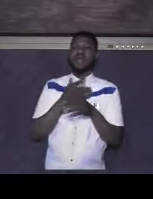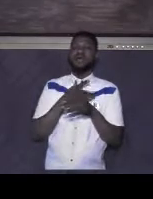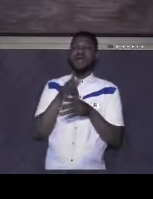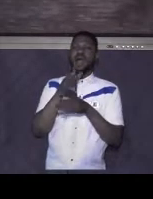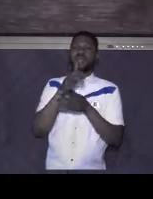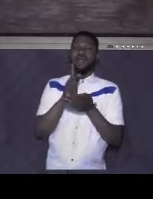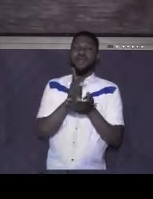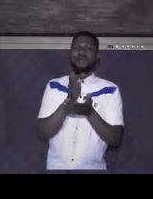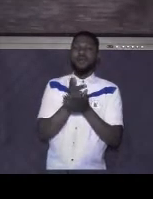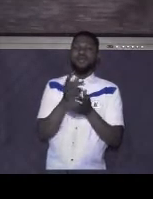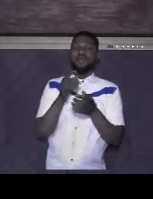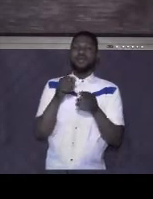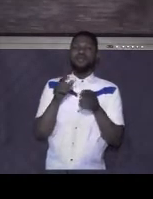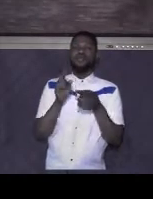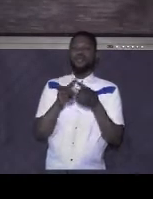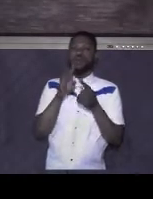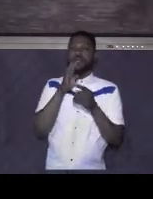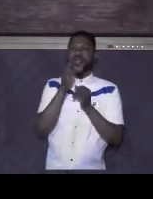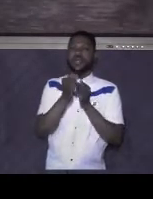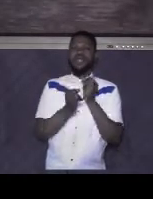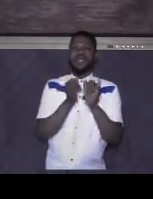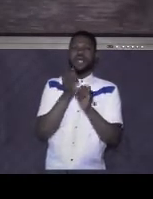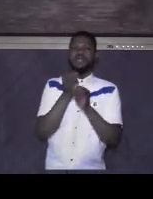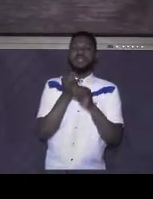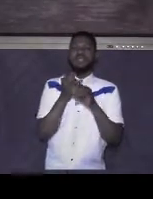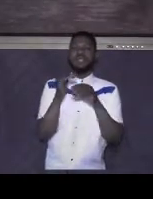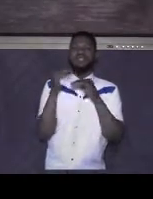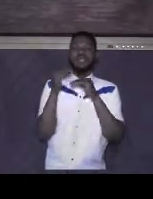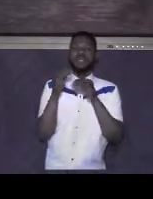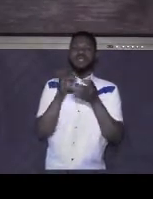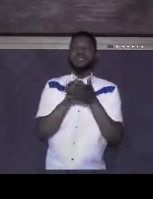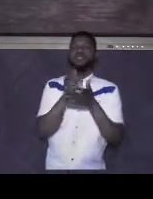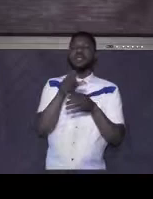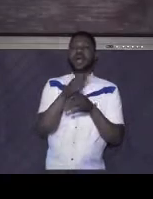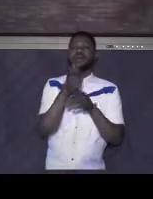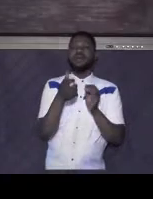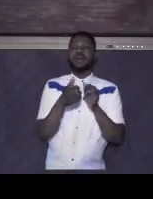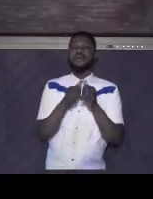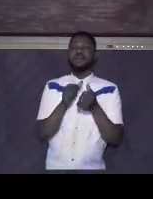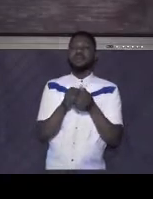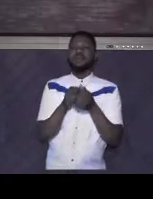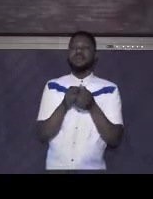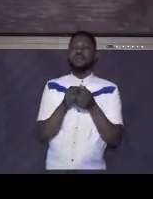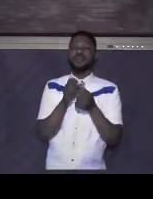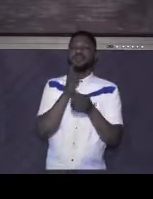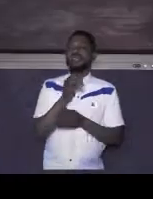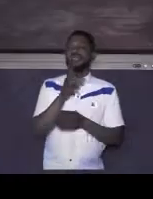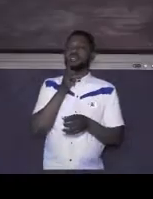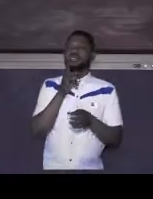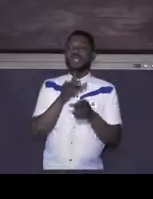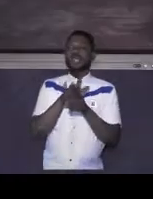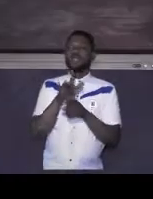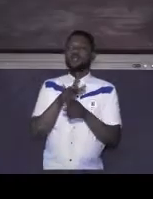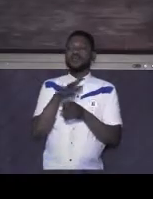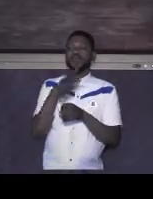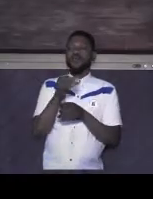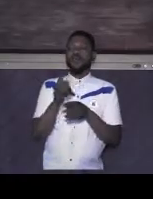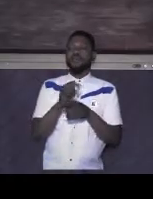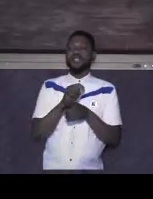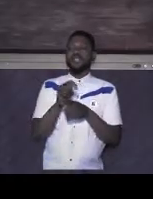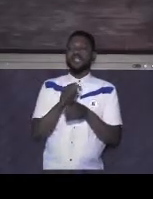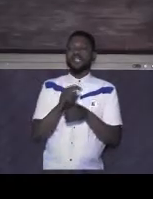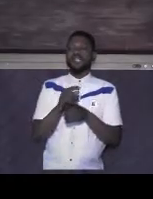our airports to be at international standard. So that's another problem. Inadequacy